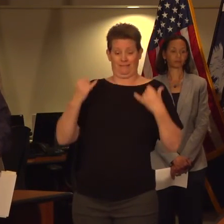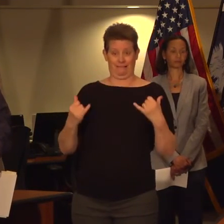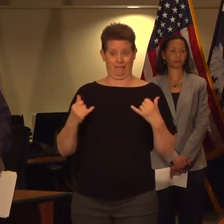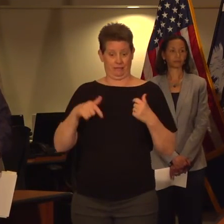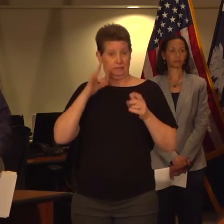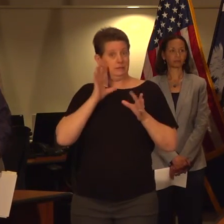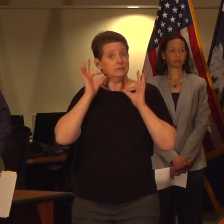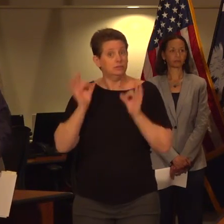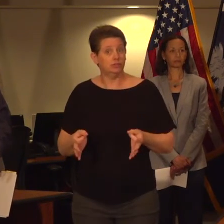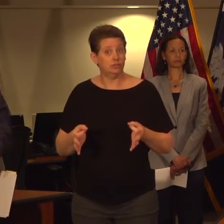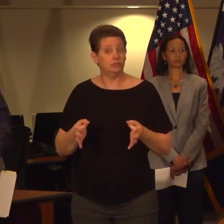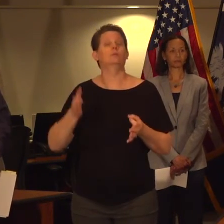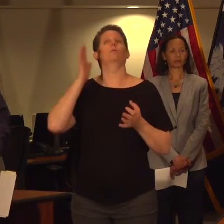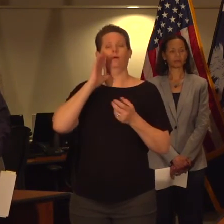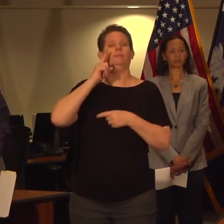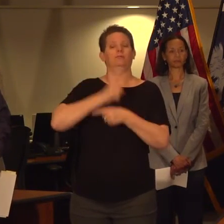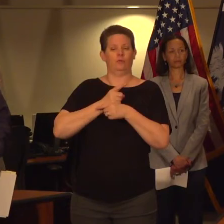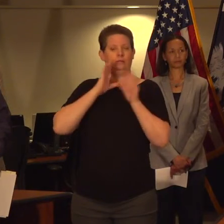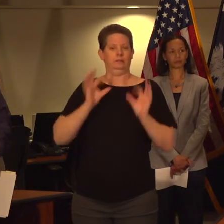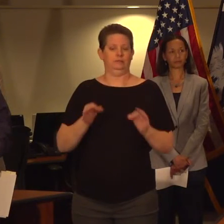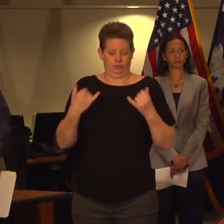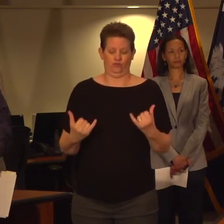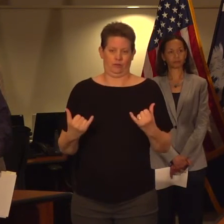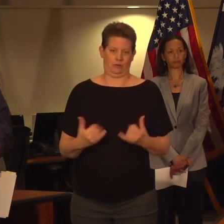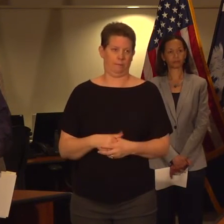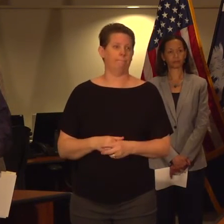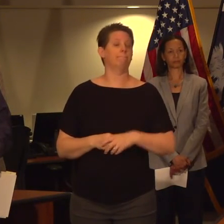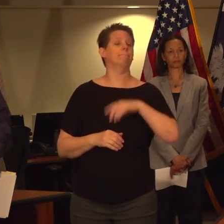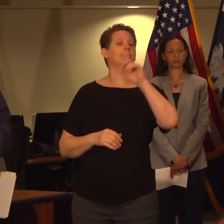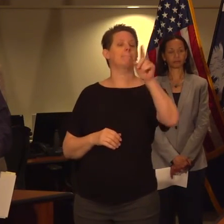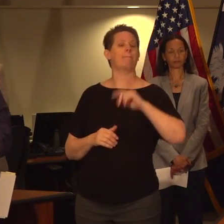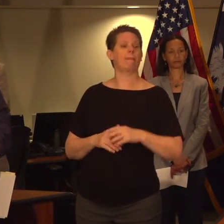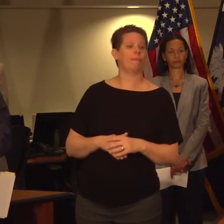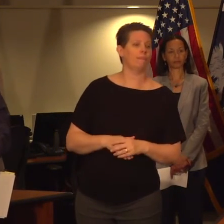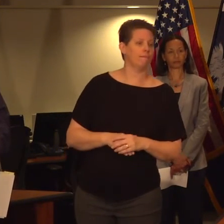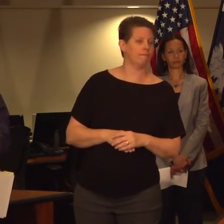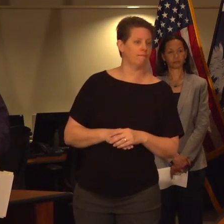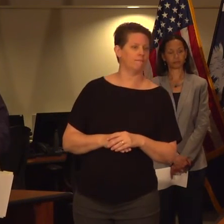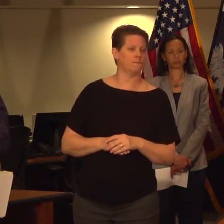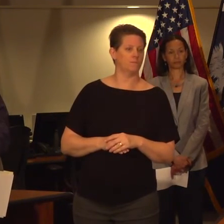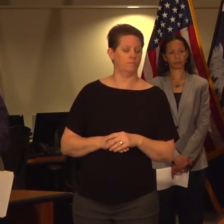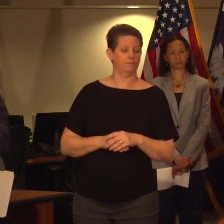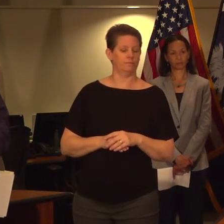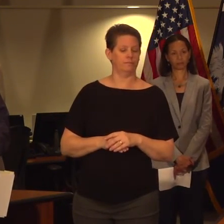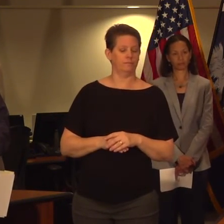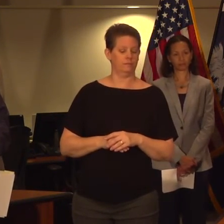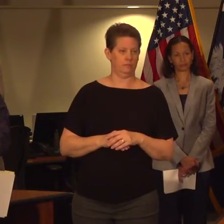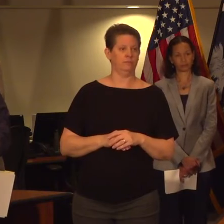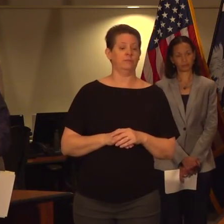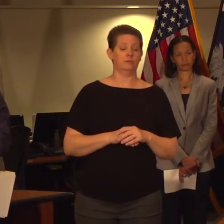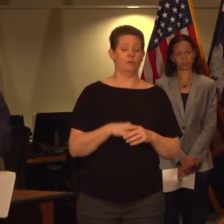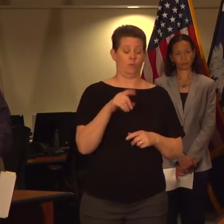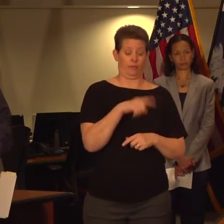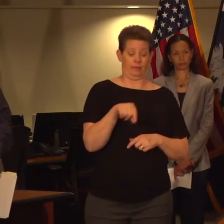taking here is in the right direction at this time. Yes, ma'am. Yes, you're reopening a certain category